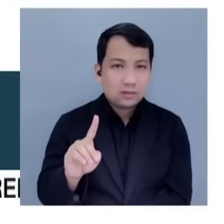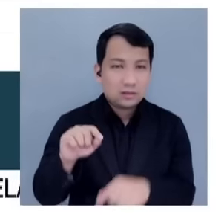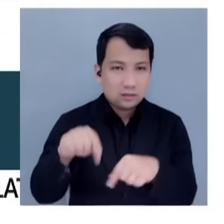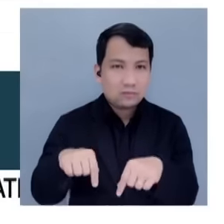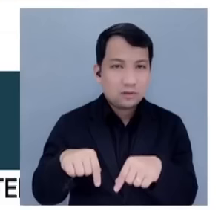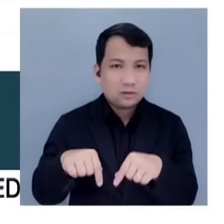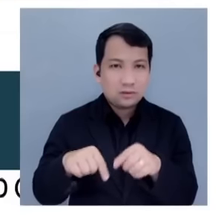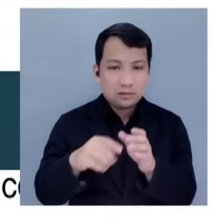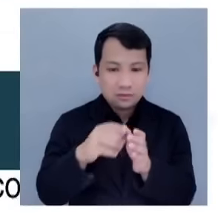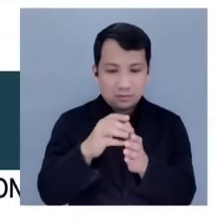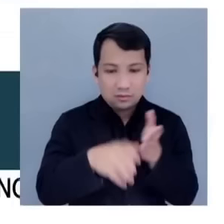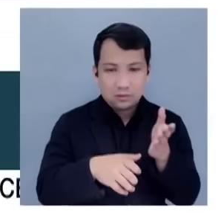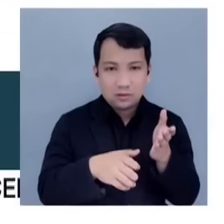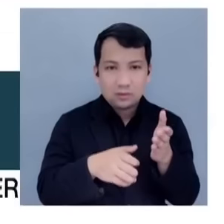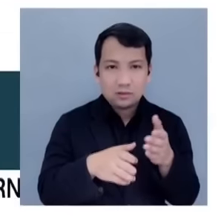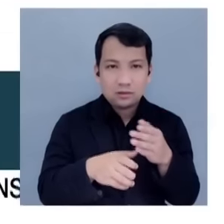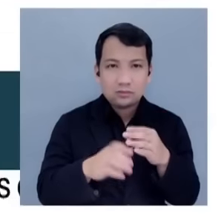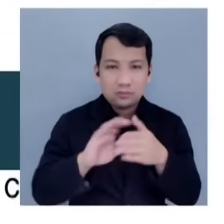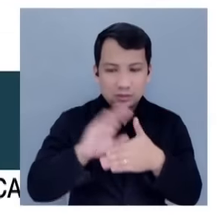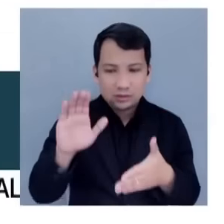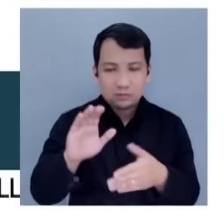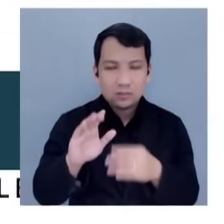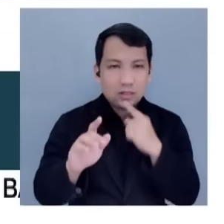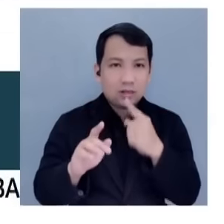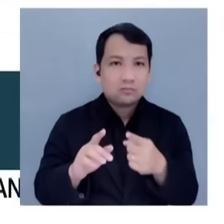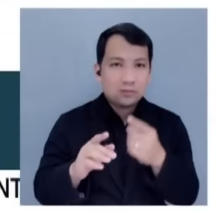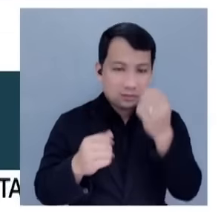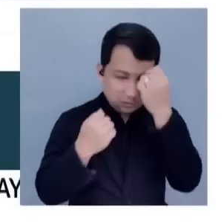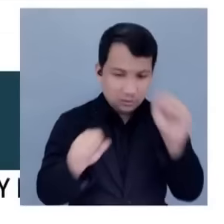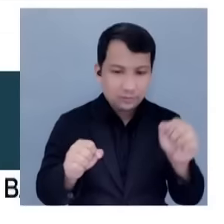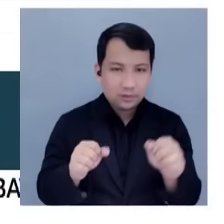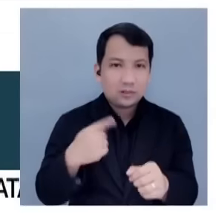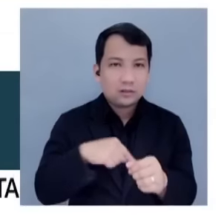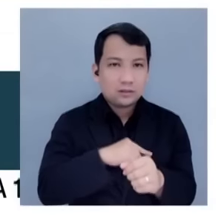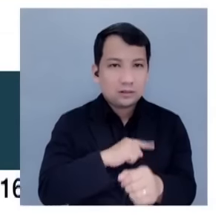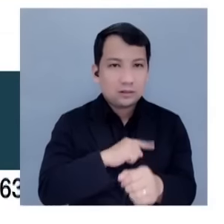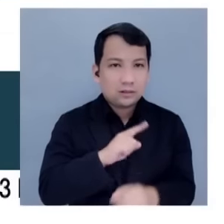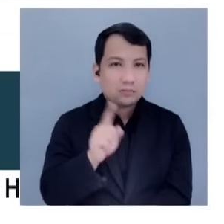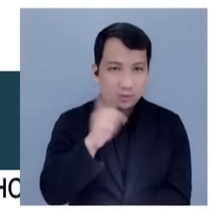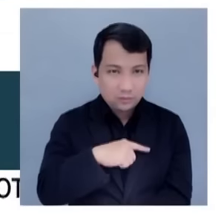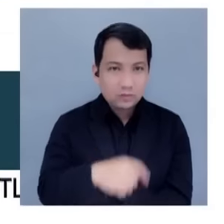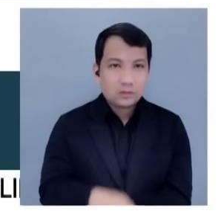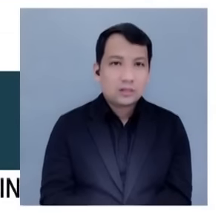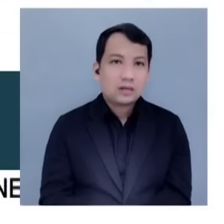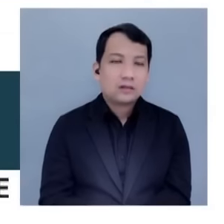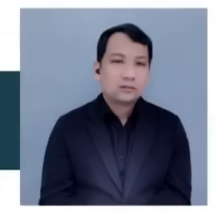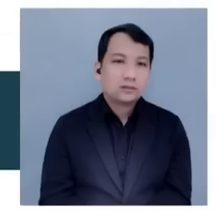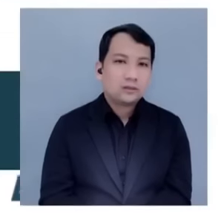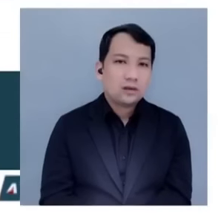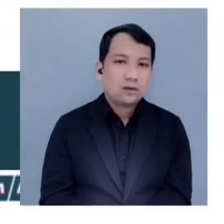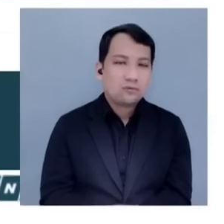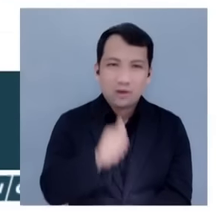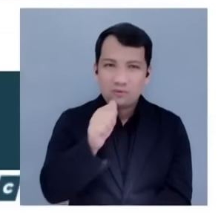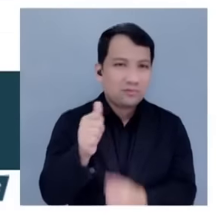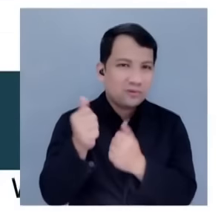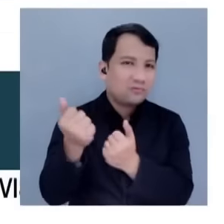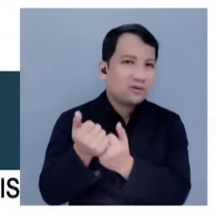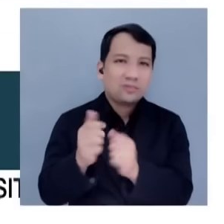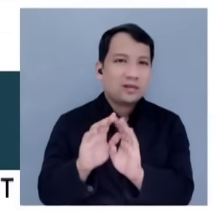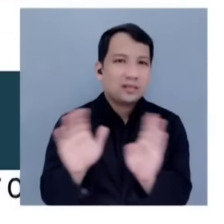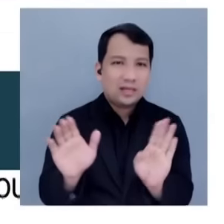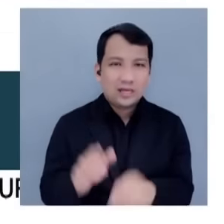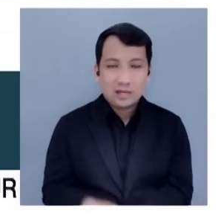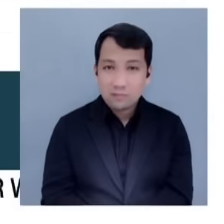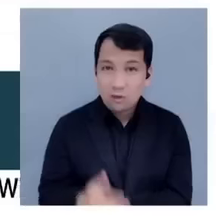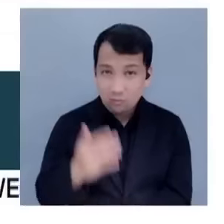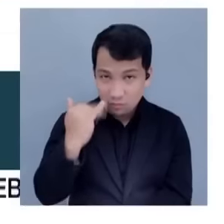are propagating disinformation, lies, and falsehoods. We are all enabling them. In fact, we